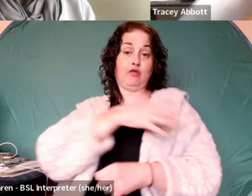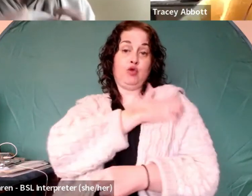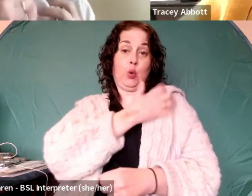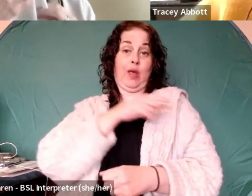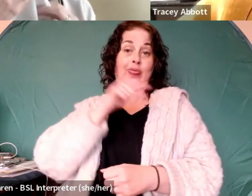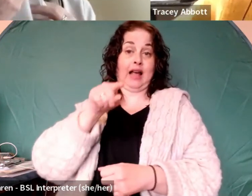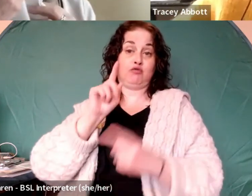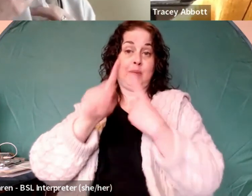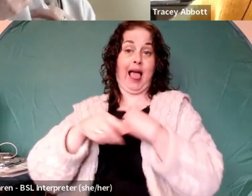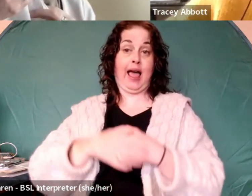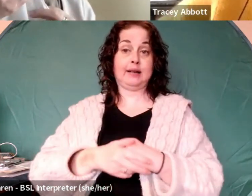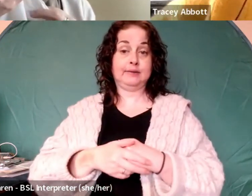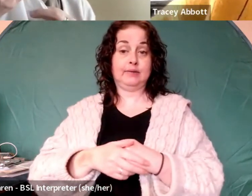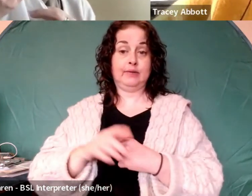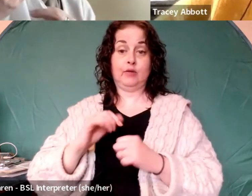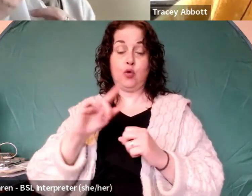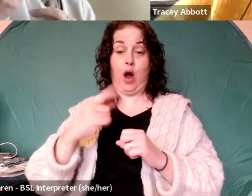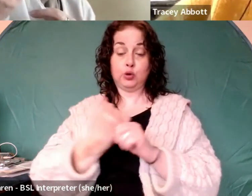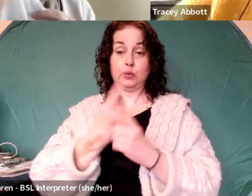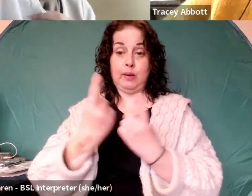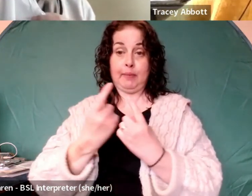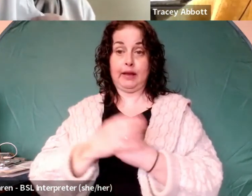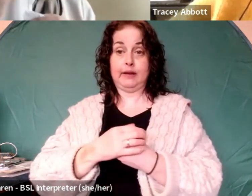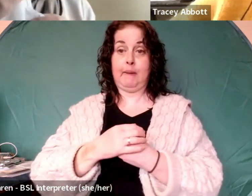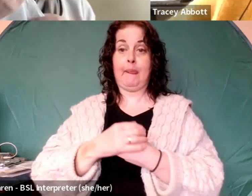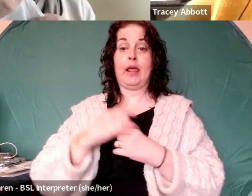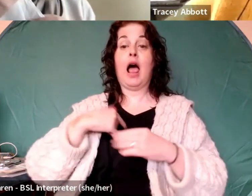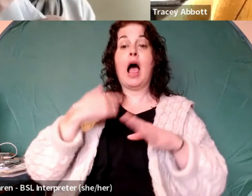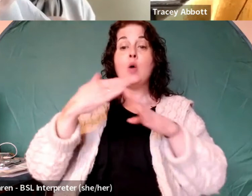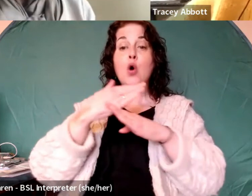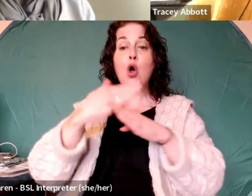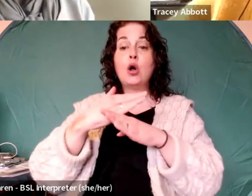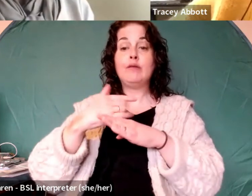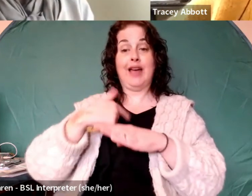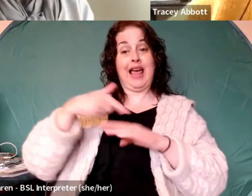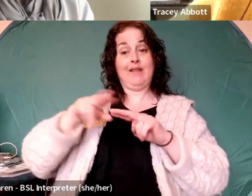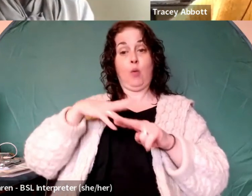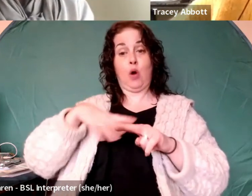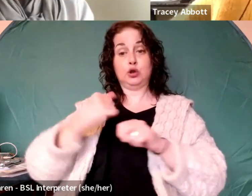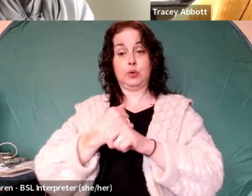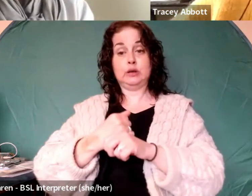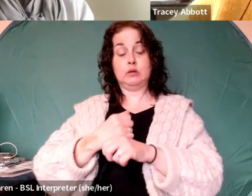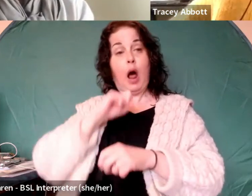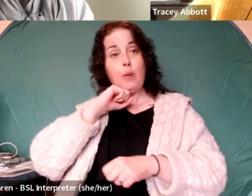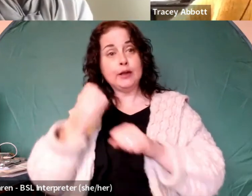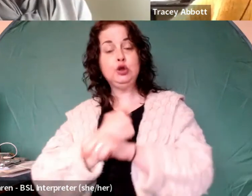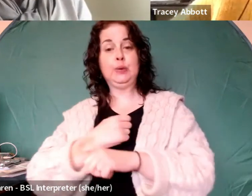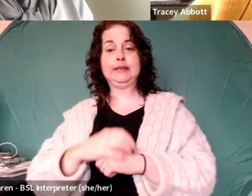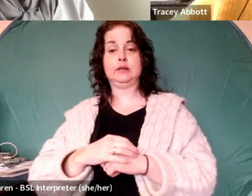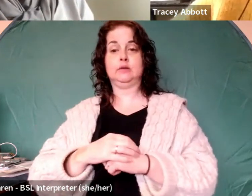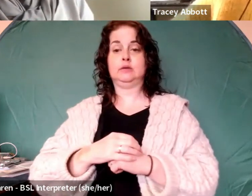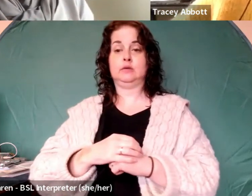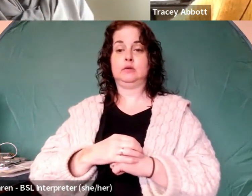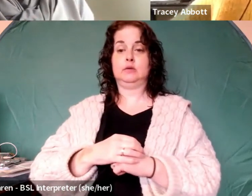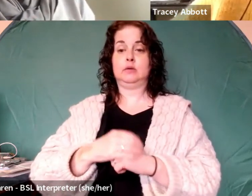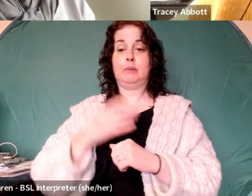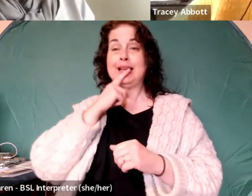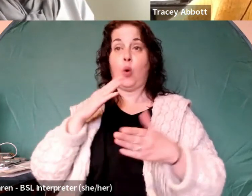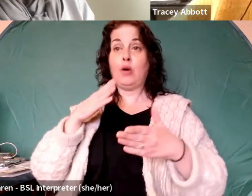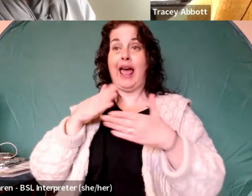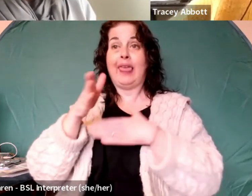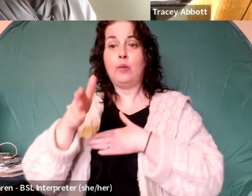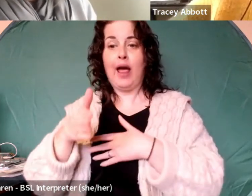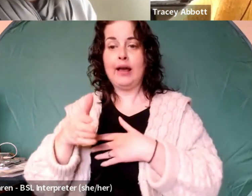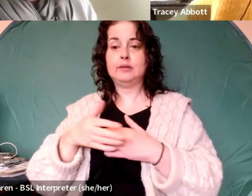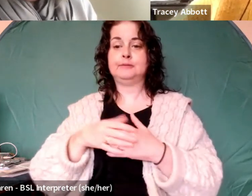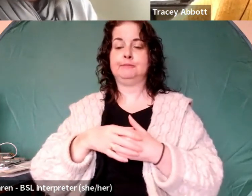when people say you can't do something. Absolutely. I mean, I work on the basis of, if I want to do it, I'm damn well going to do it. Please don't get in my way. And if